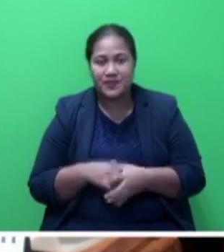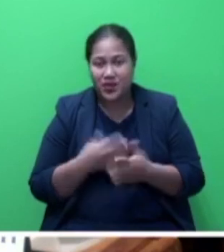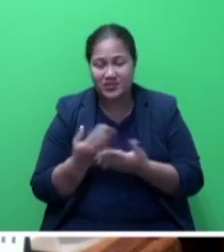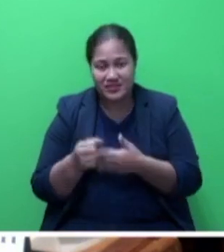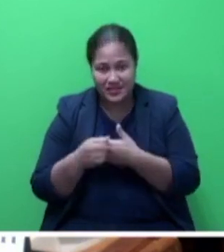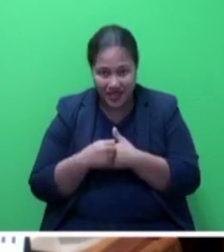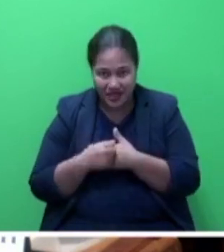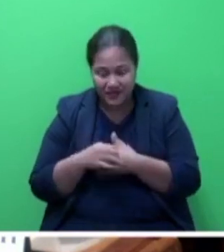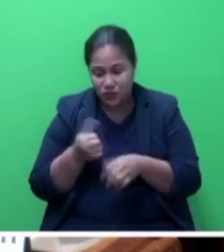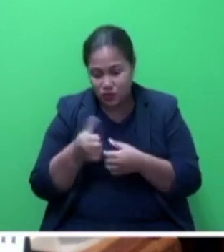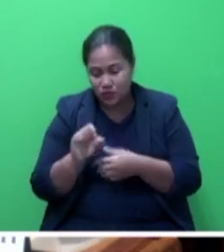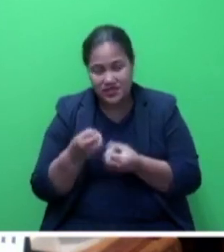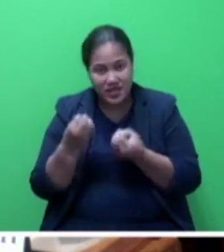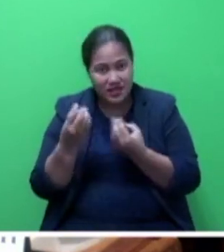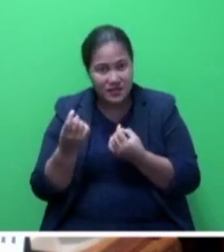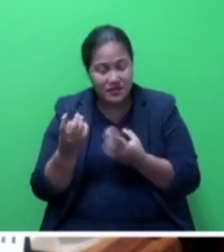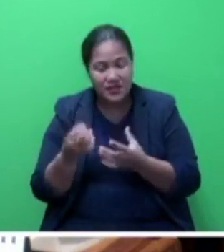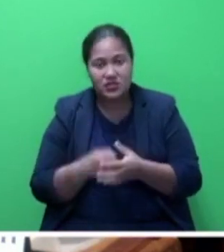use information